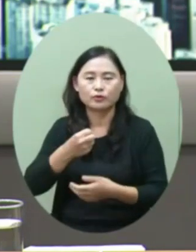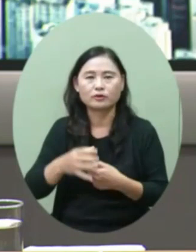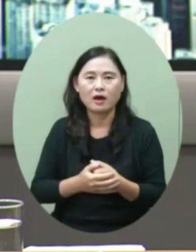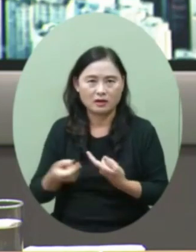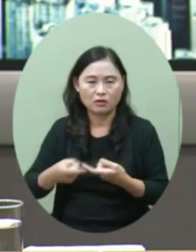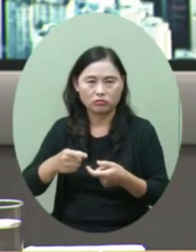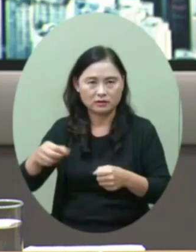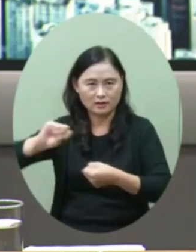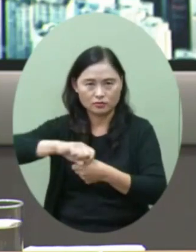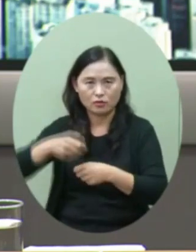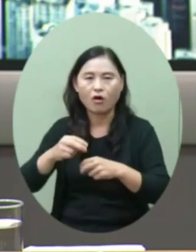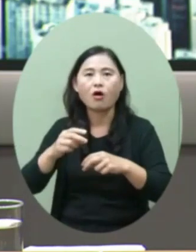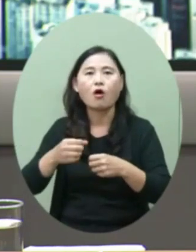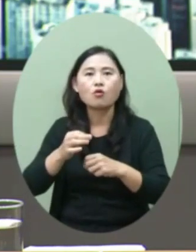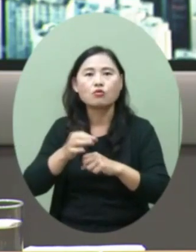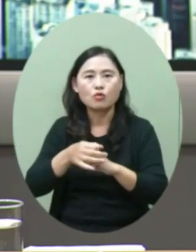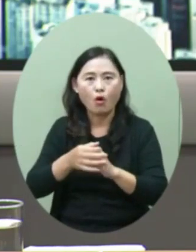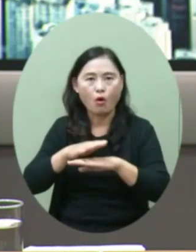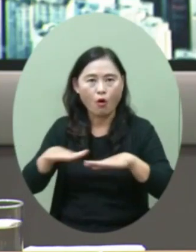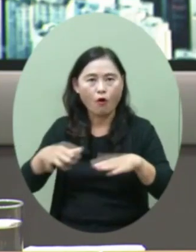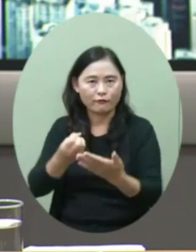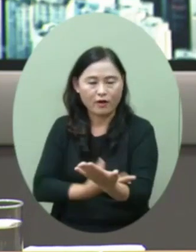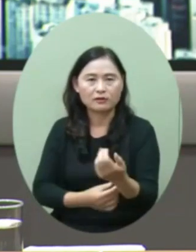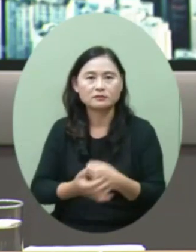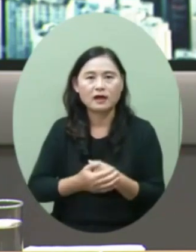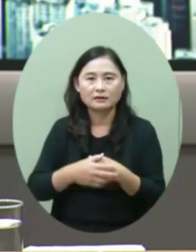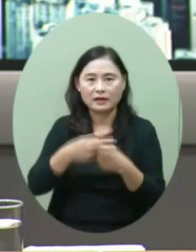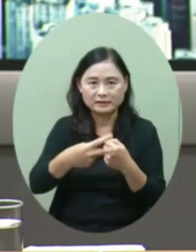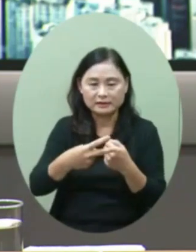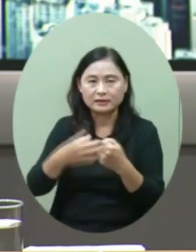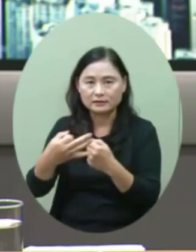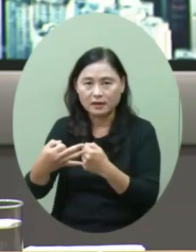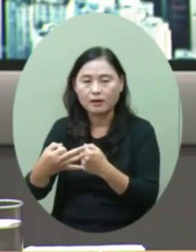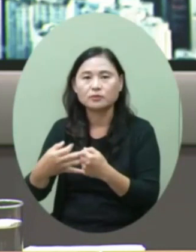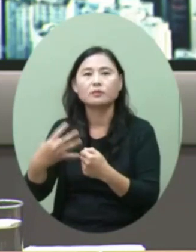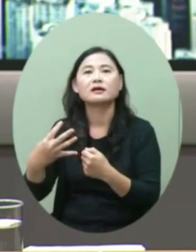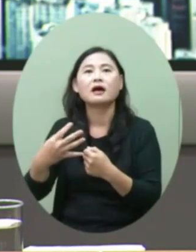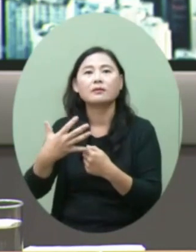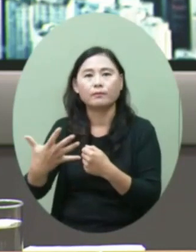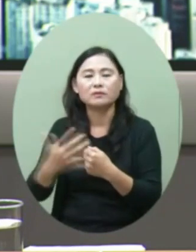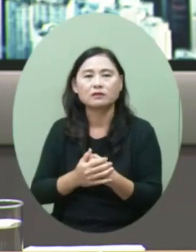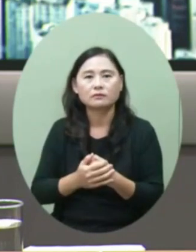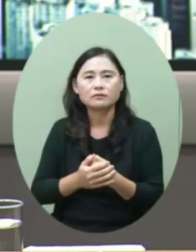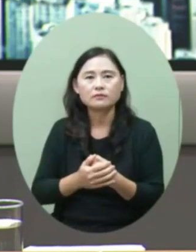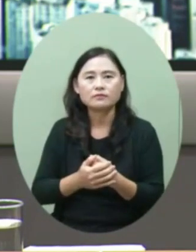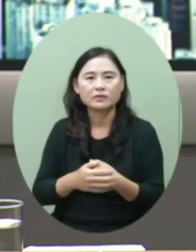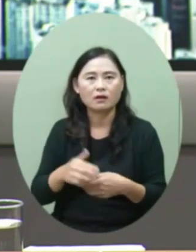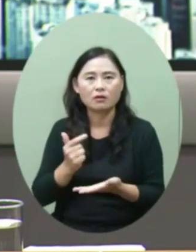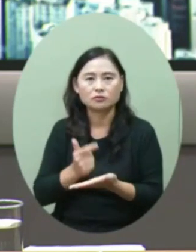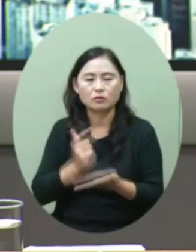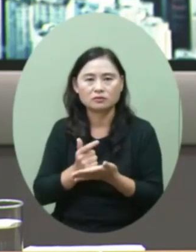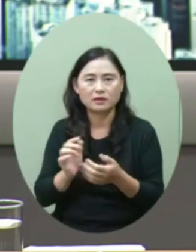of Hong Kong, and to protect the lawful rights and interests of the residents of the Hong Kong SAR. And in Articles 2,